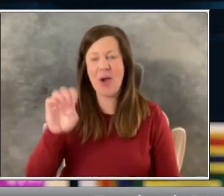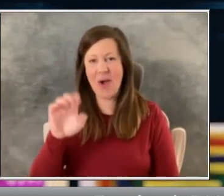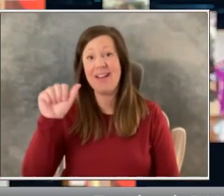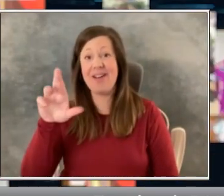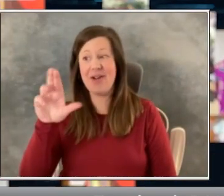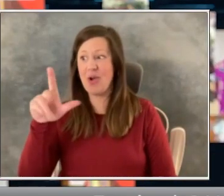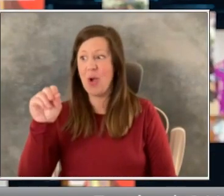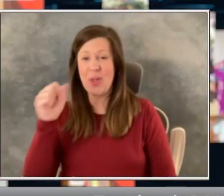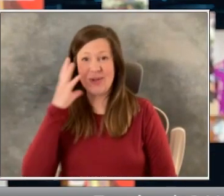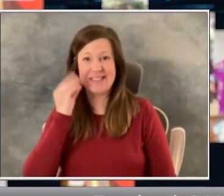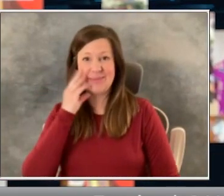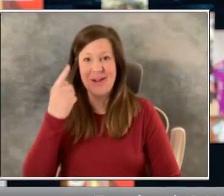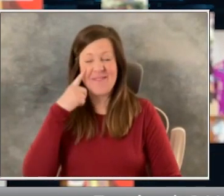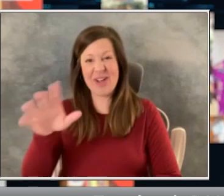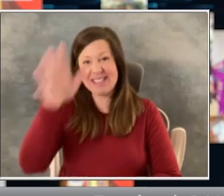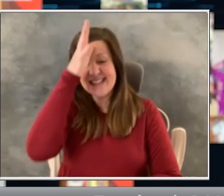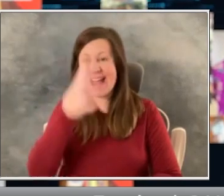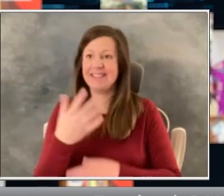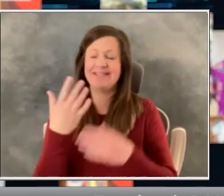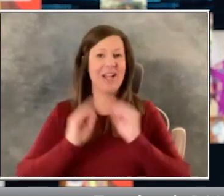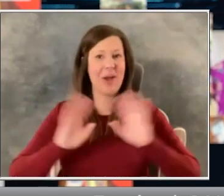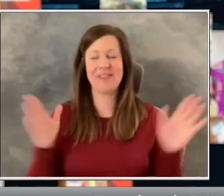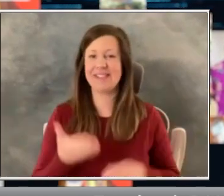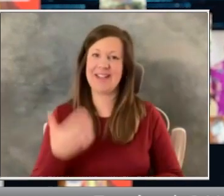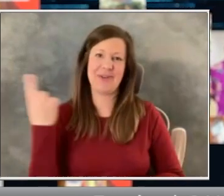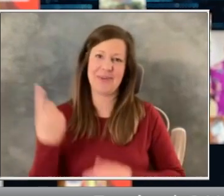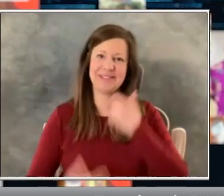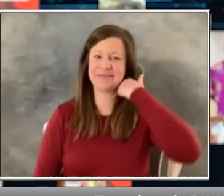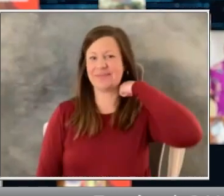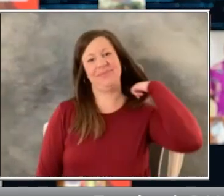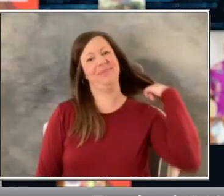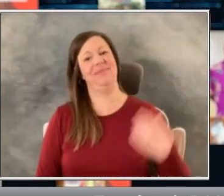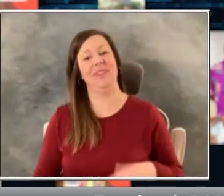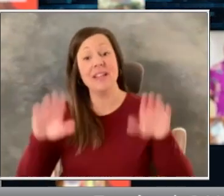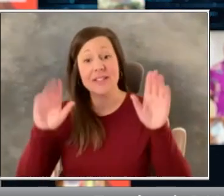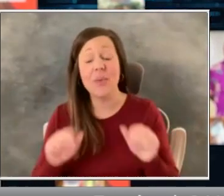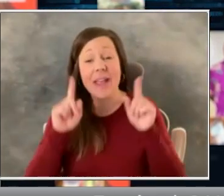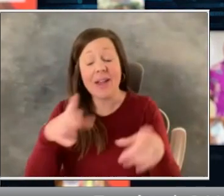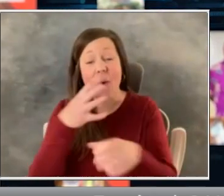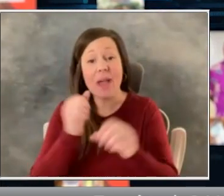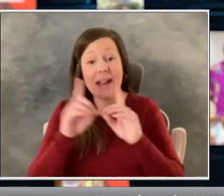ever present. We need to get you up so we can get a donut.